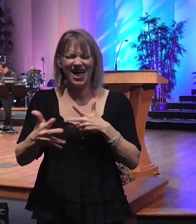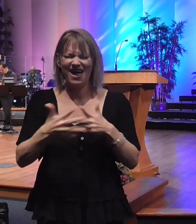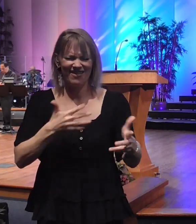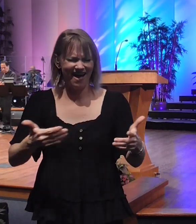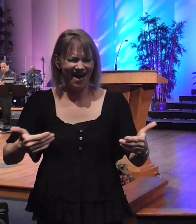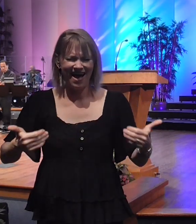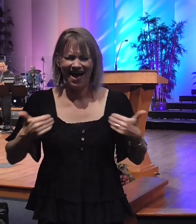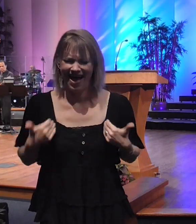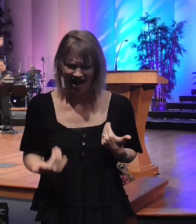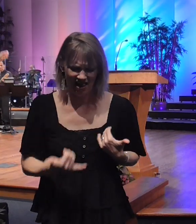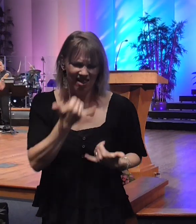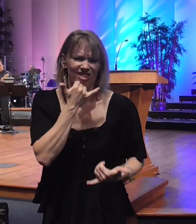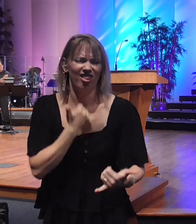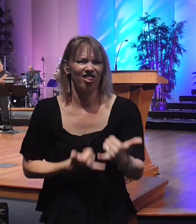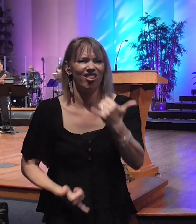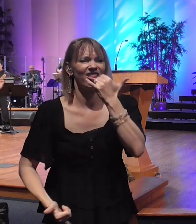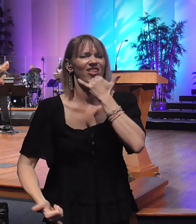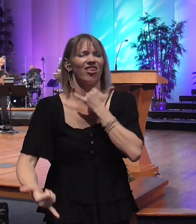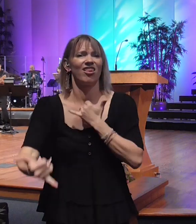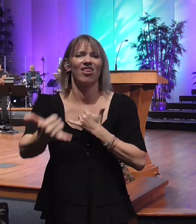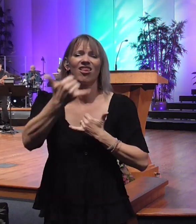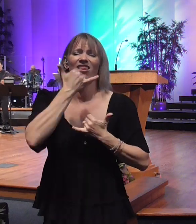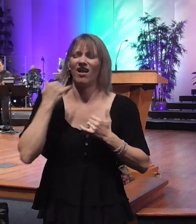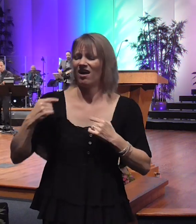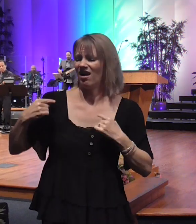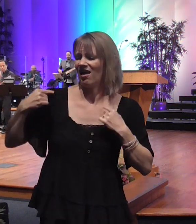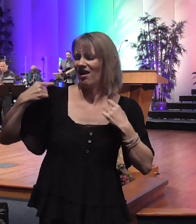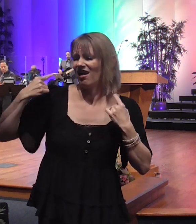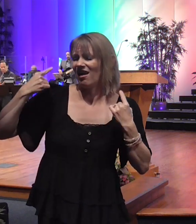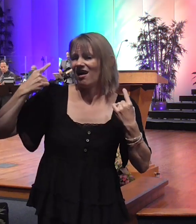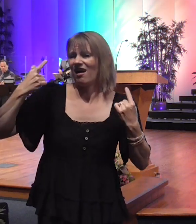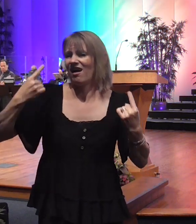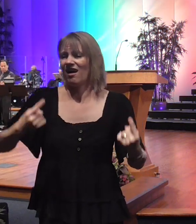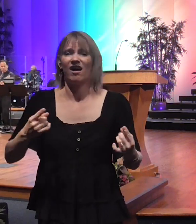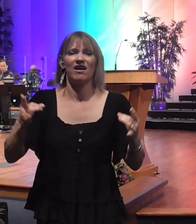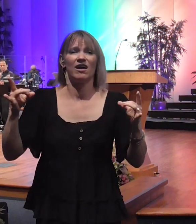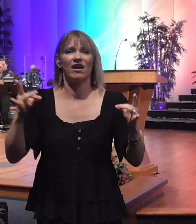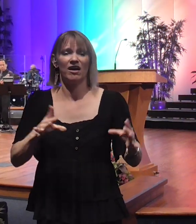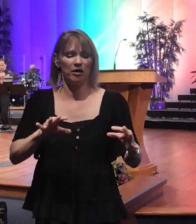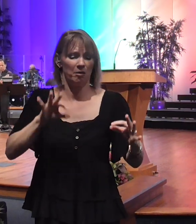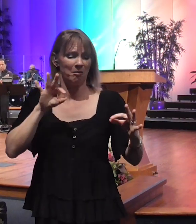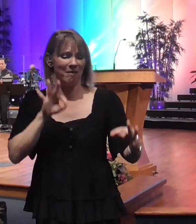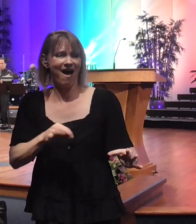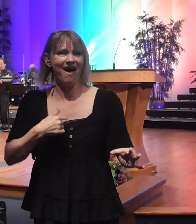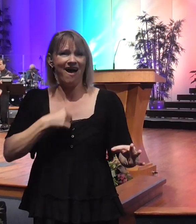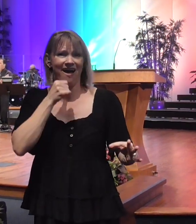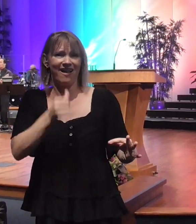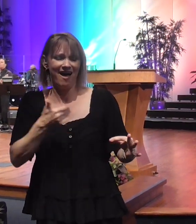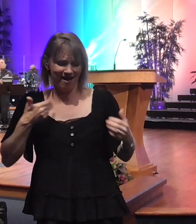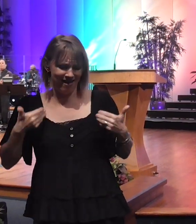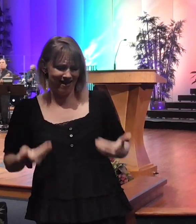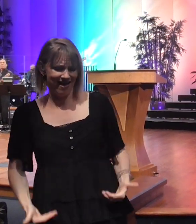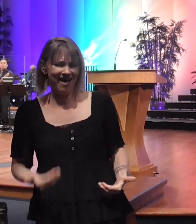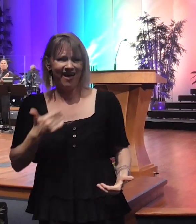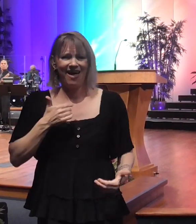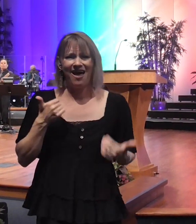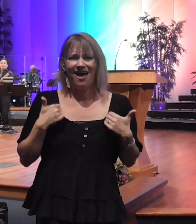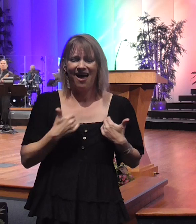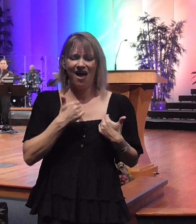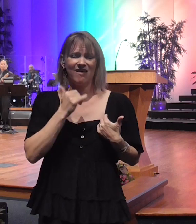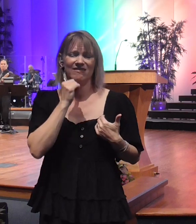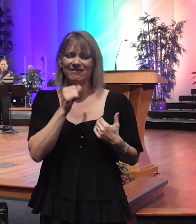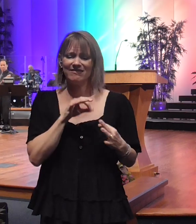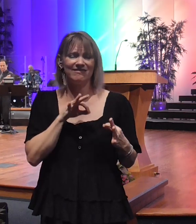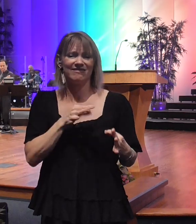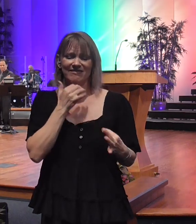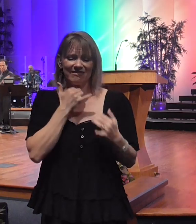I got a couple dents in my fender, I got a couple rips in my jeans, trying to fit the pieces